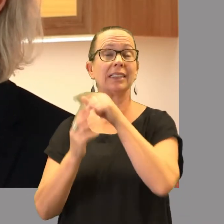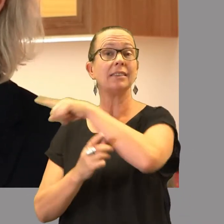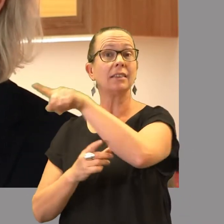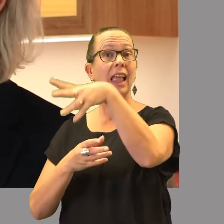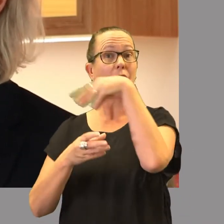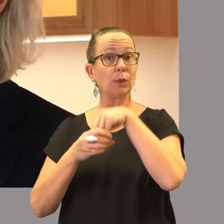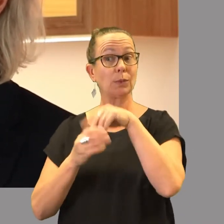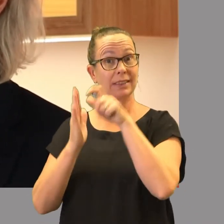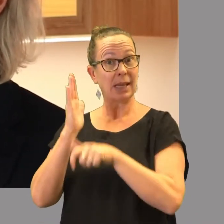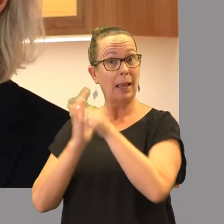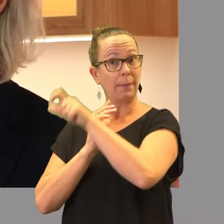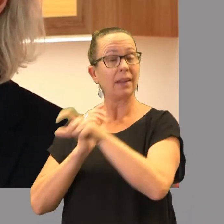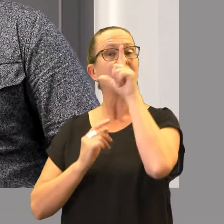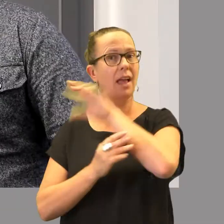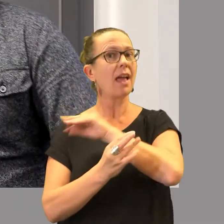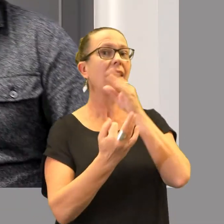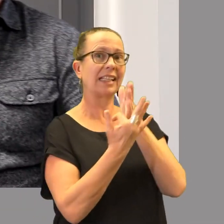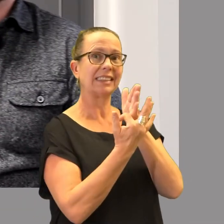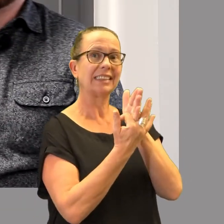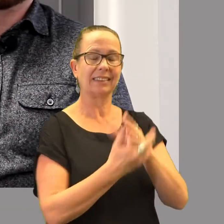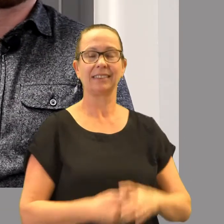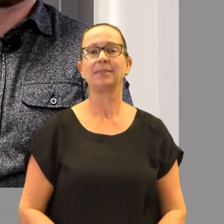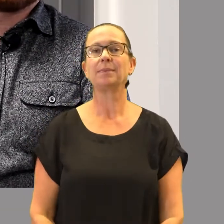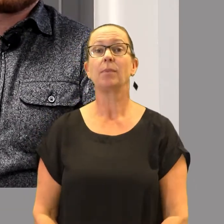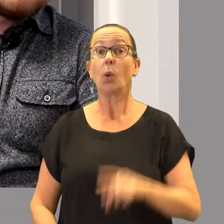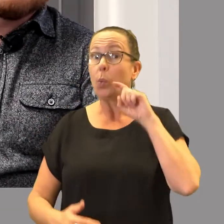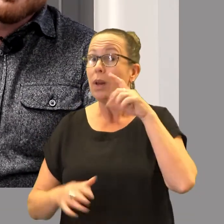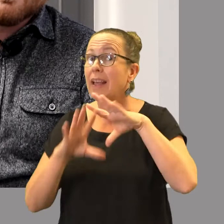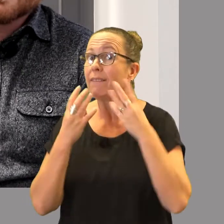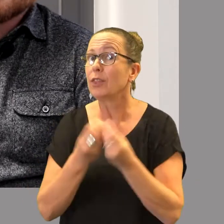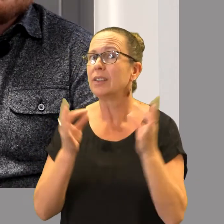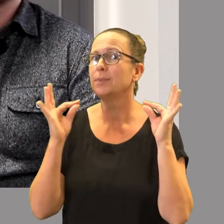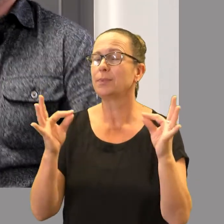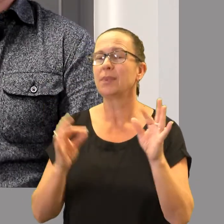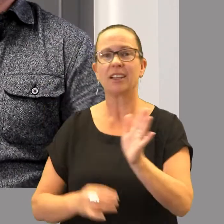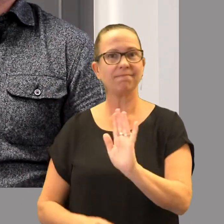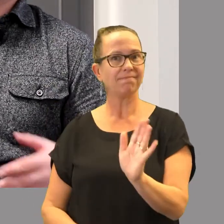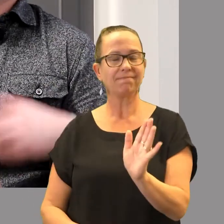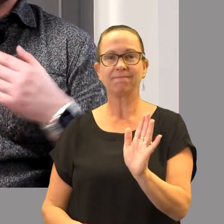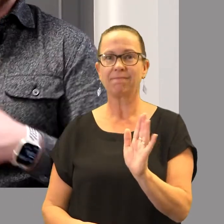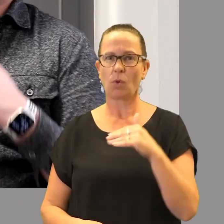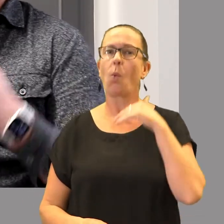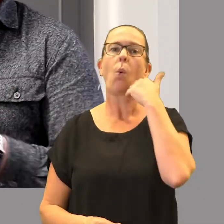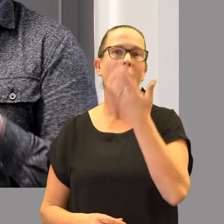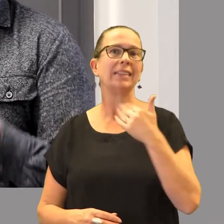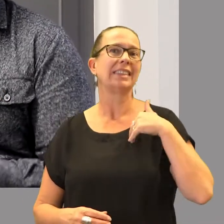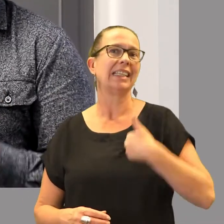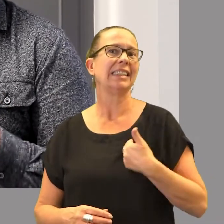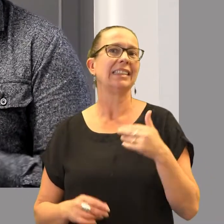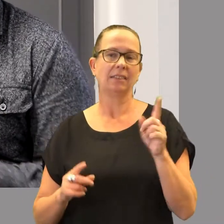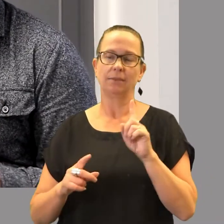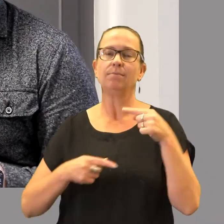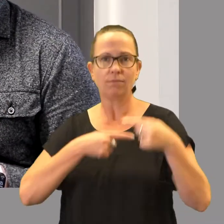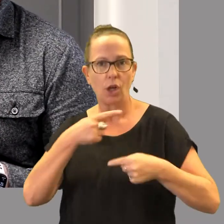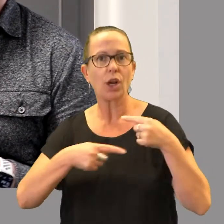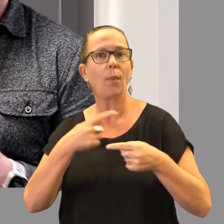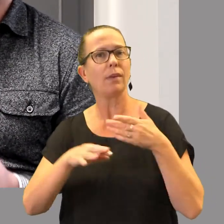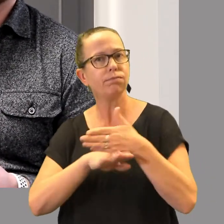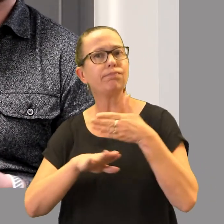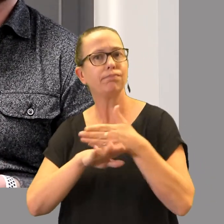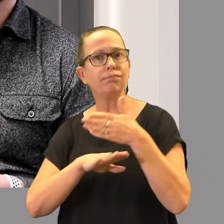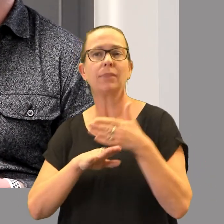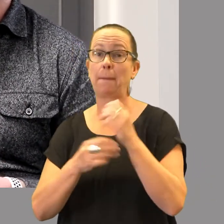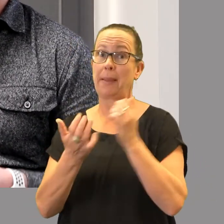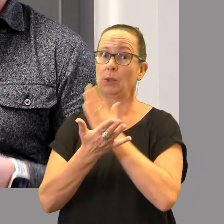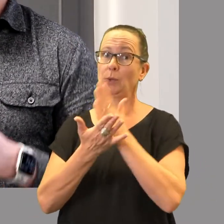can access information and services. I don't think everything's ever going to be perfect. I think it's always going to take constant effort to make